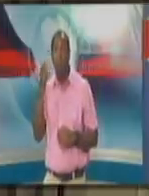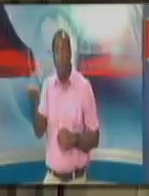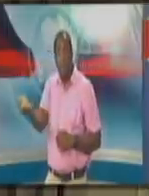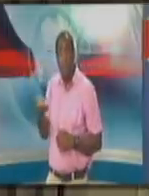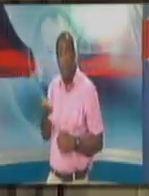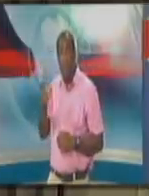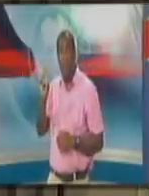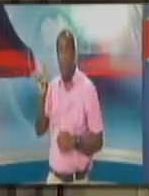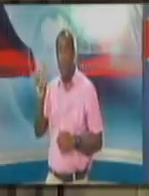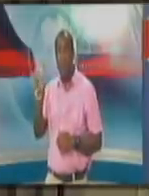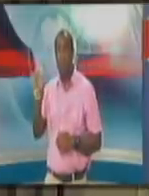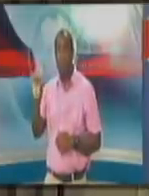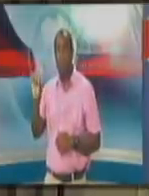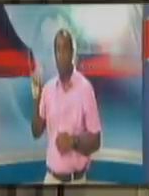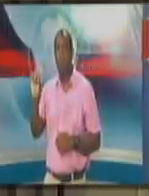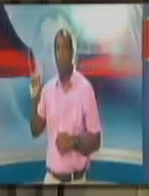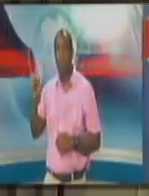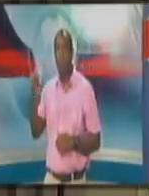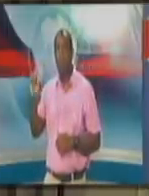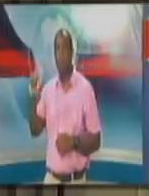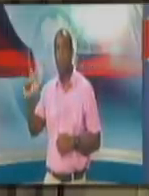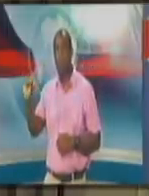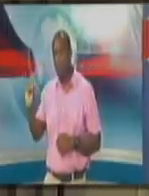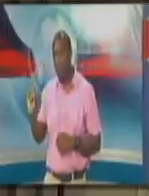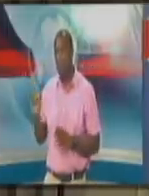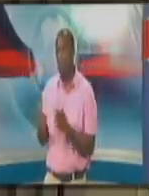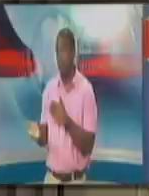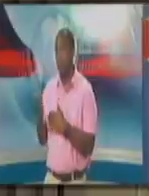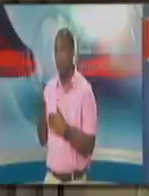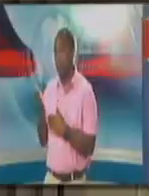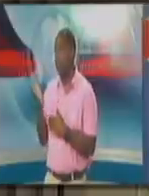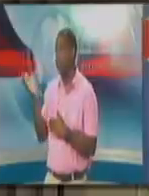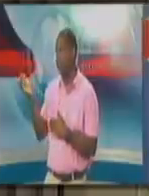Vern, that you have put squarely on the table, and you must be congratulated.